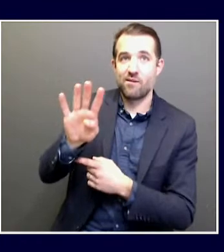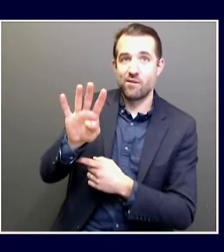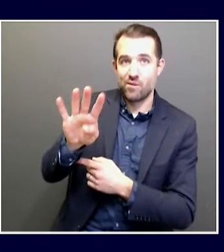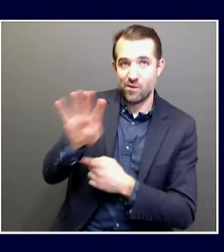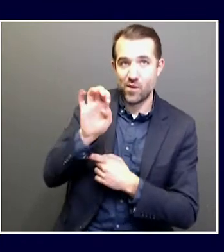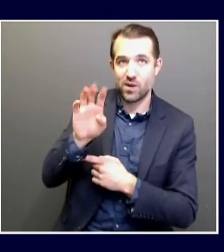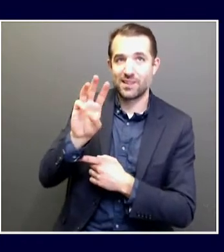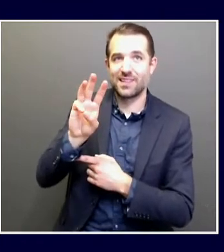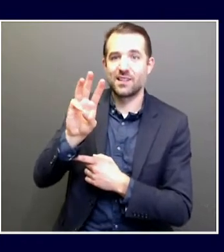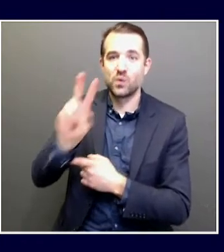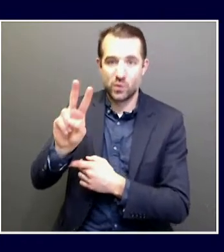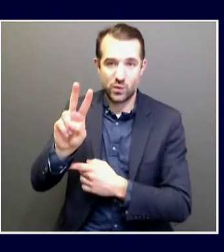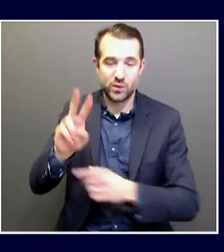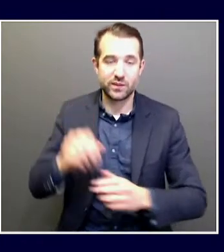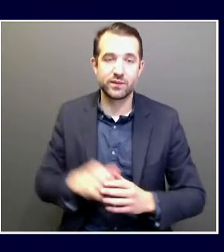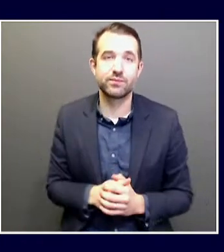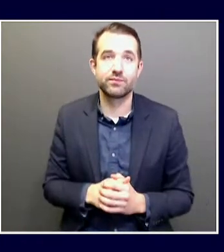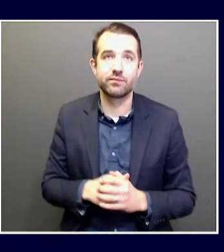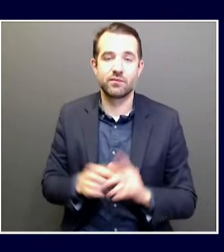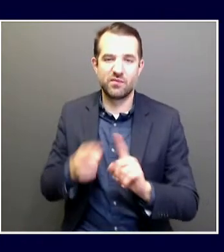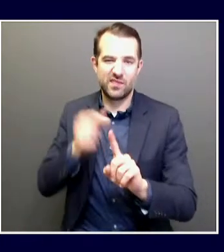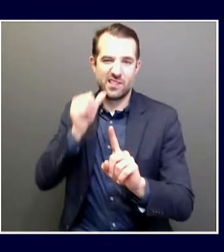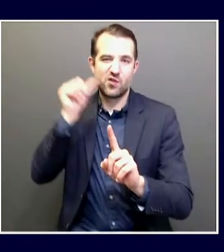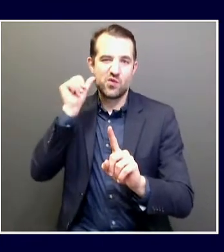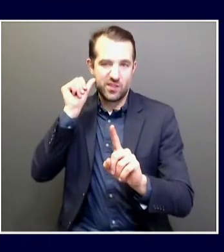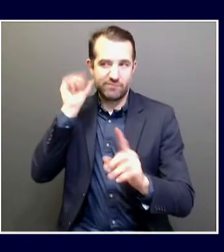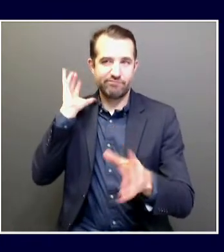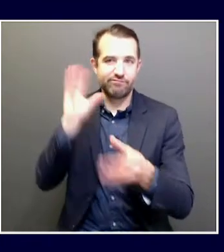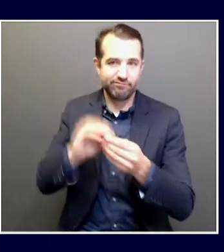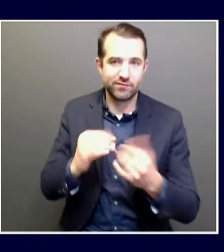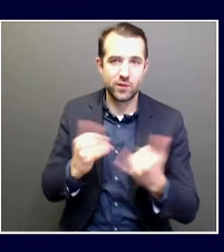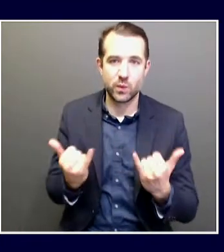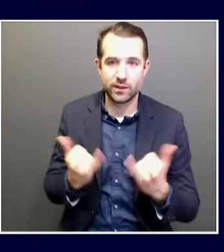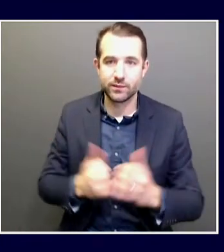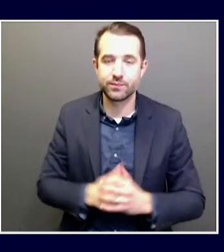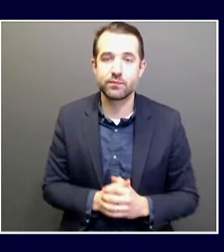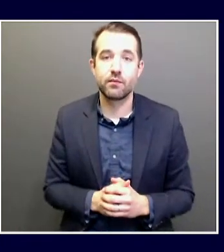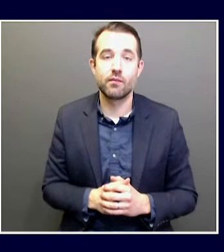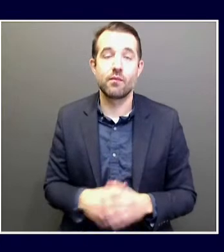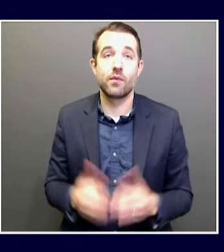1,462 cases since yesterday. Right now in the state,